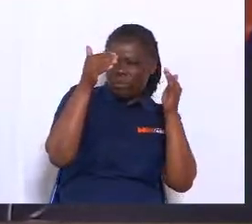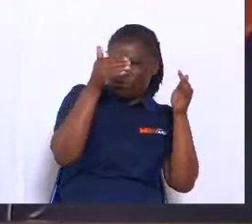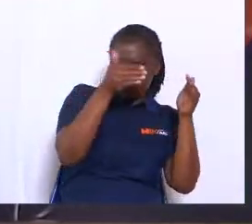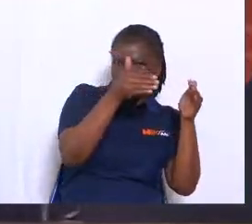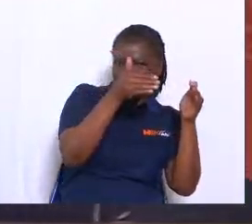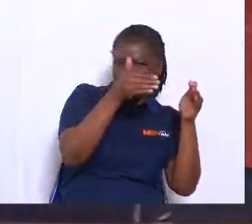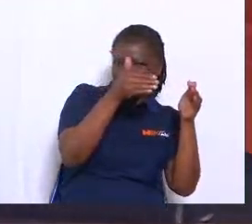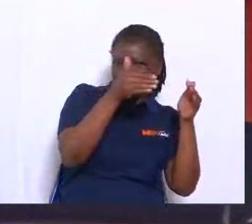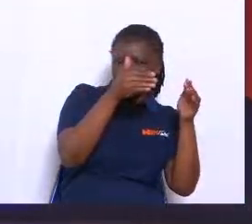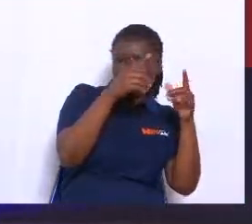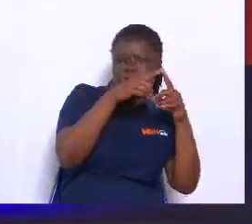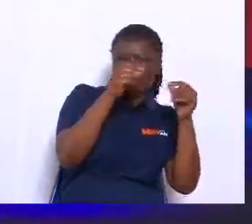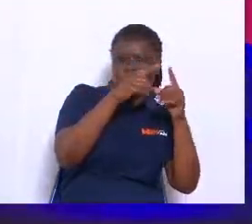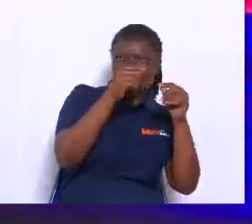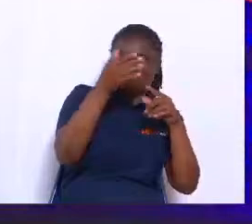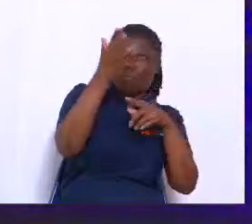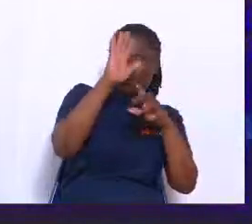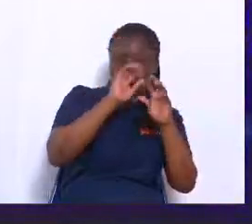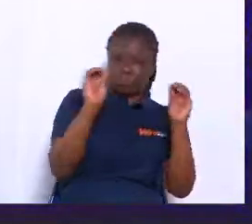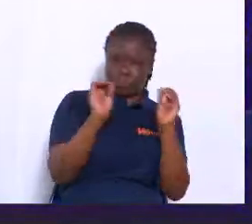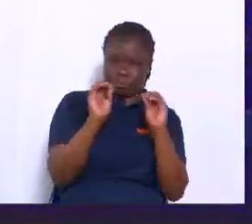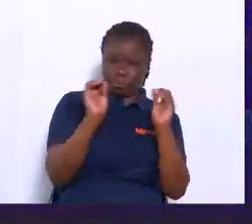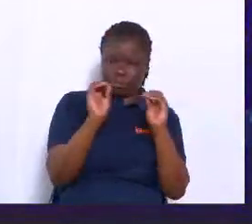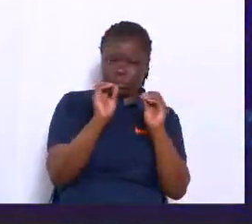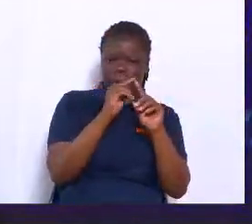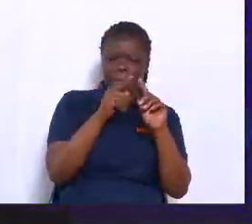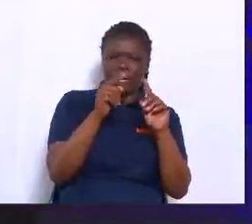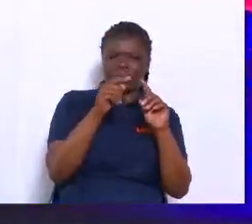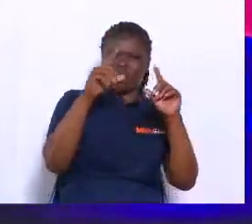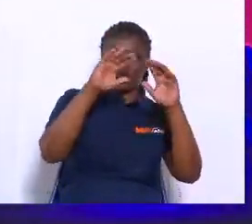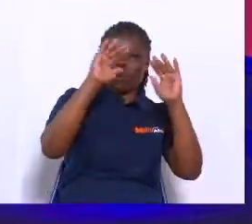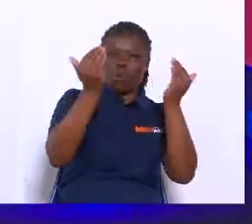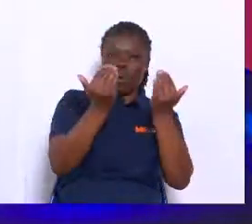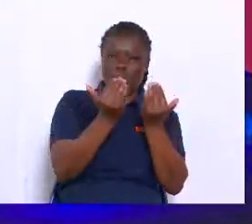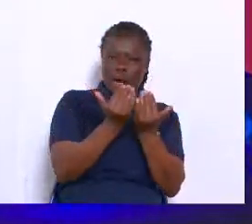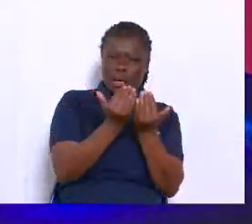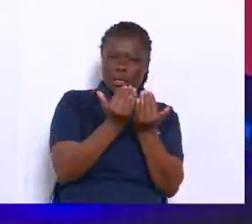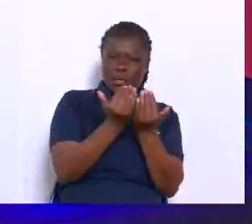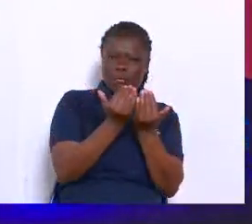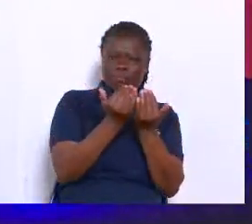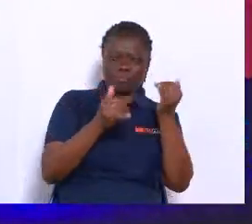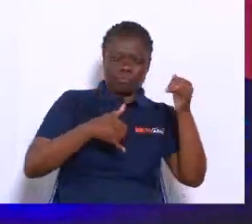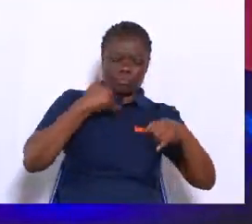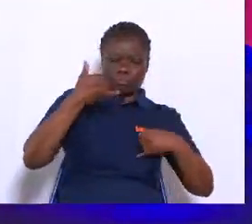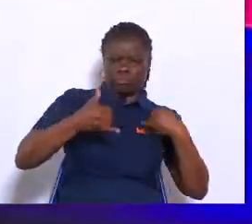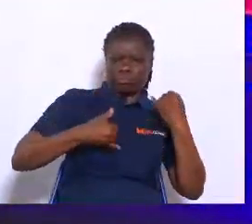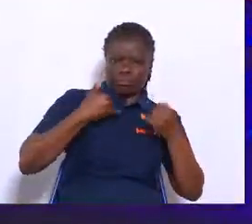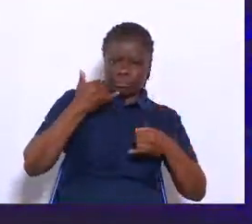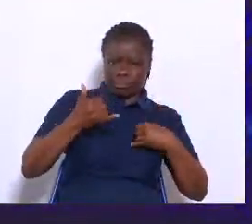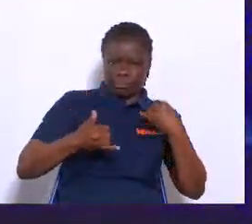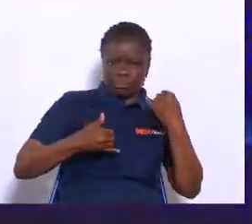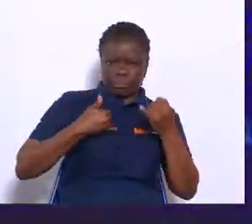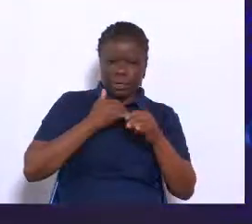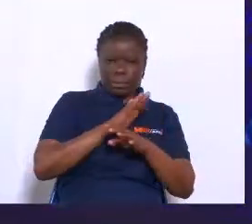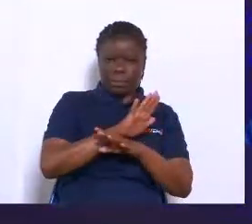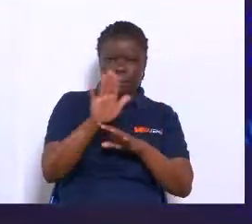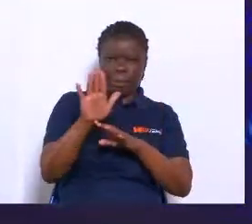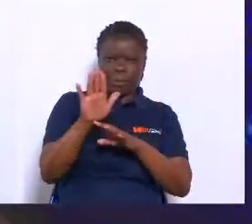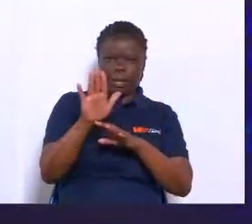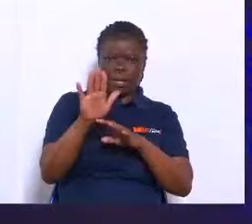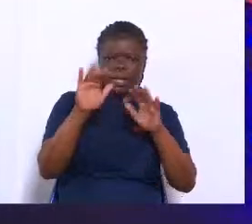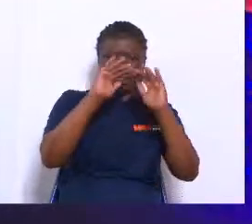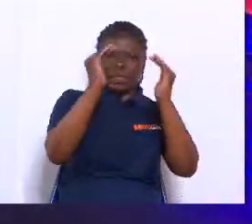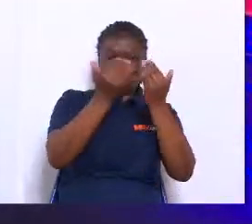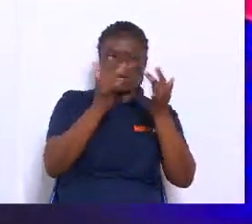the Word of God, but with the world's entertainment, the world's pleasure, the world's excitement,